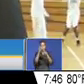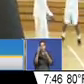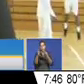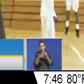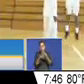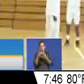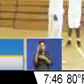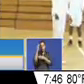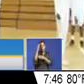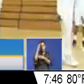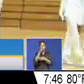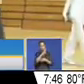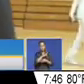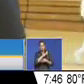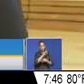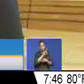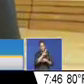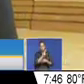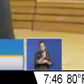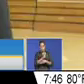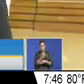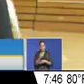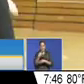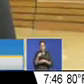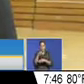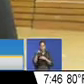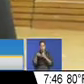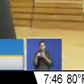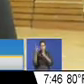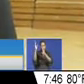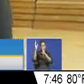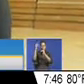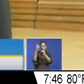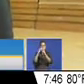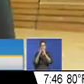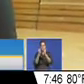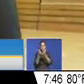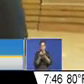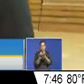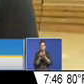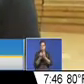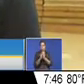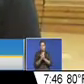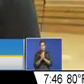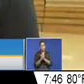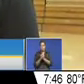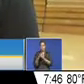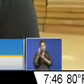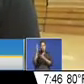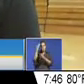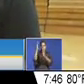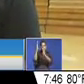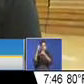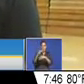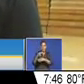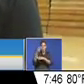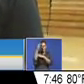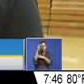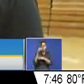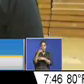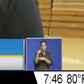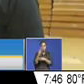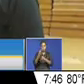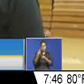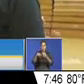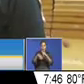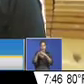Bacchus. Bacchus, just tell me a bit about your expectations for your team tonight. Big homecoming game tonight against the Fort Charlotte Defenders. Well, the expectation for tonight is for us to come out and execute